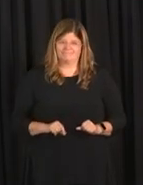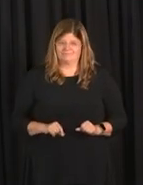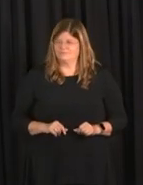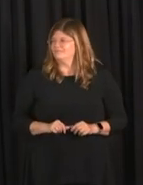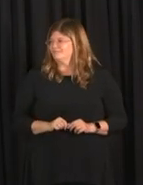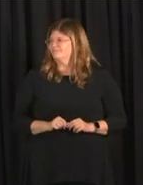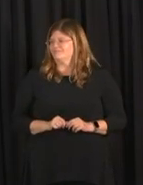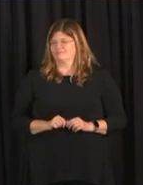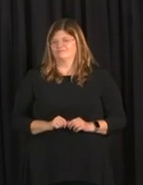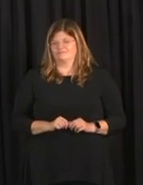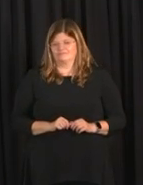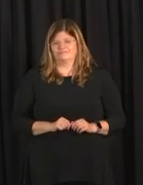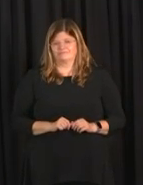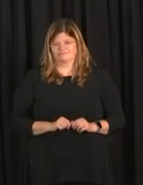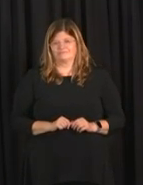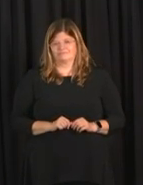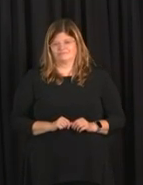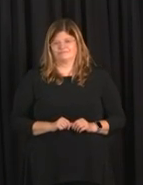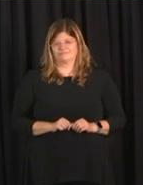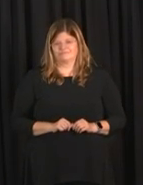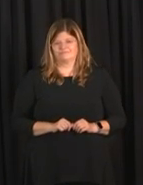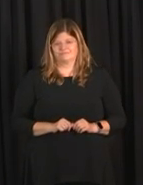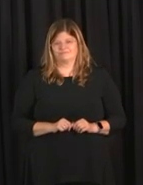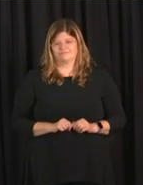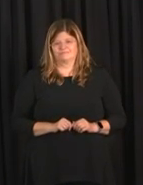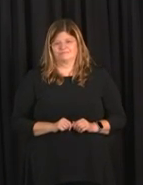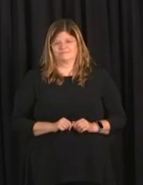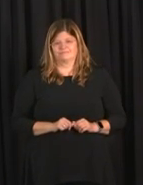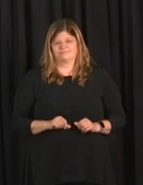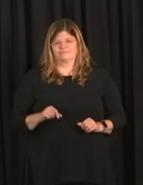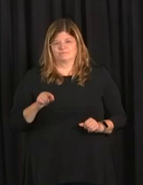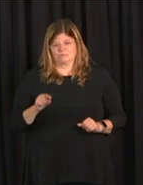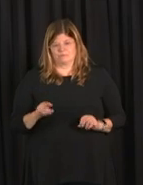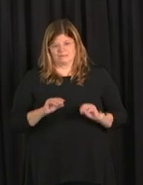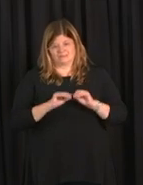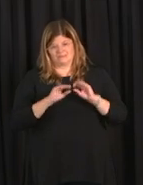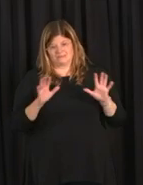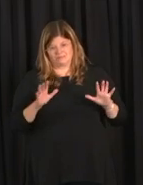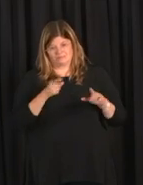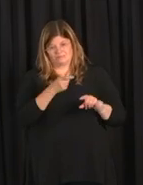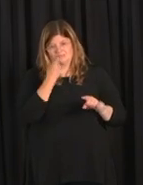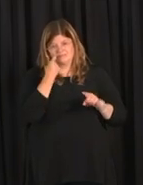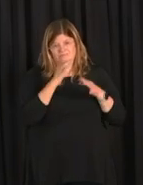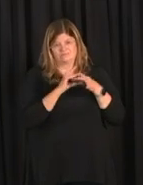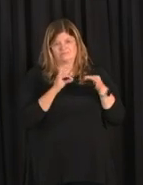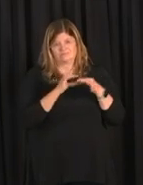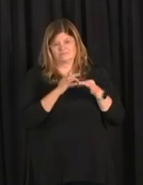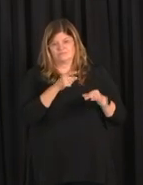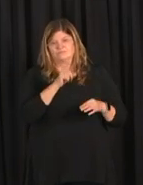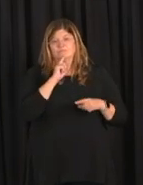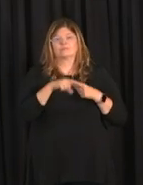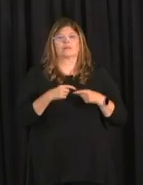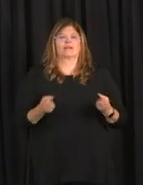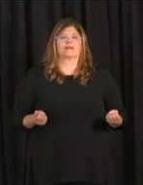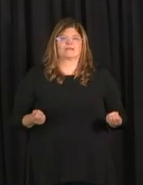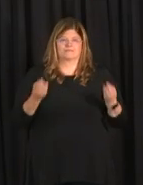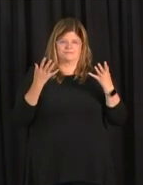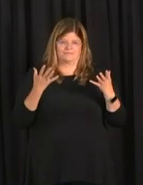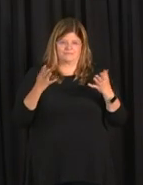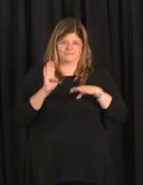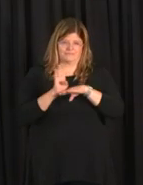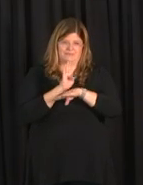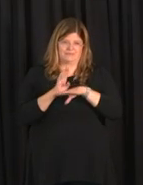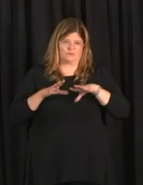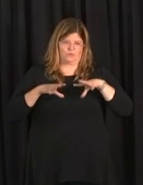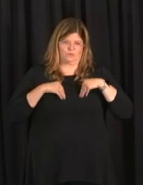Yes. I've got a question for John. Yes. John, this is obviously on what you just announced. Can you talk about how many